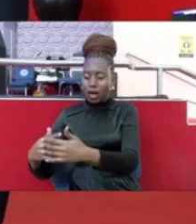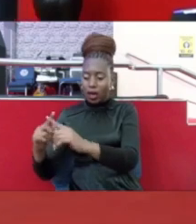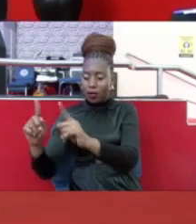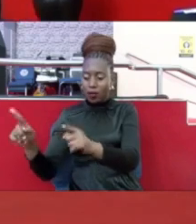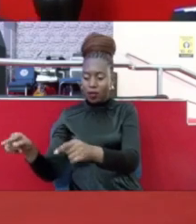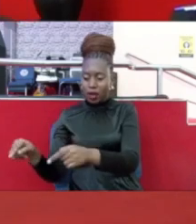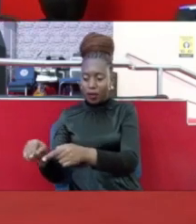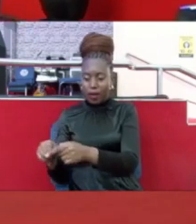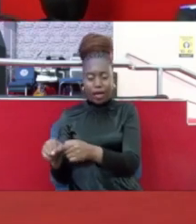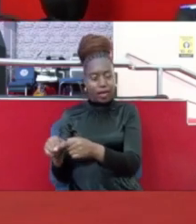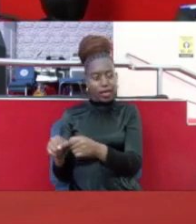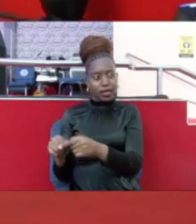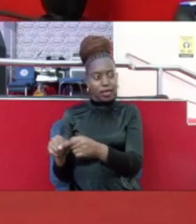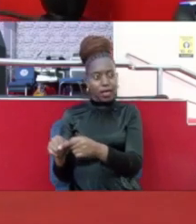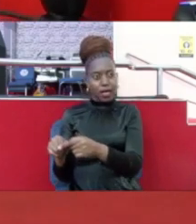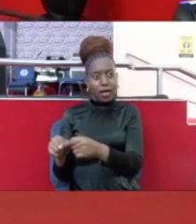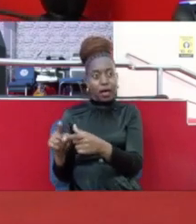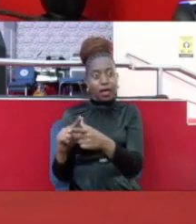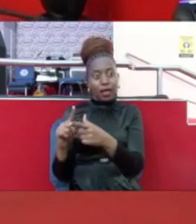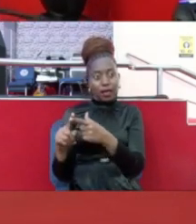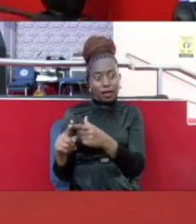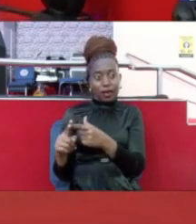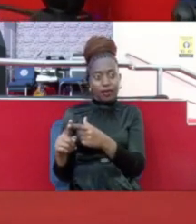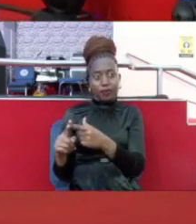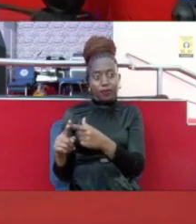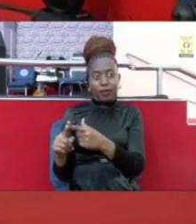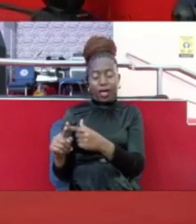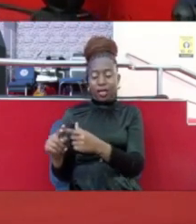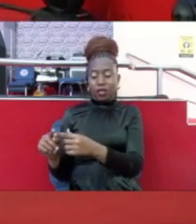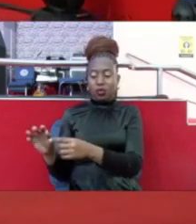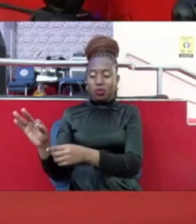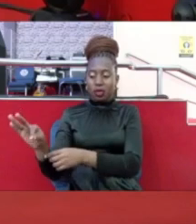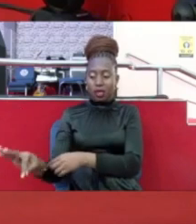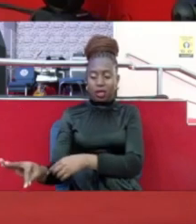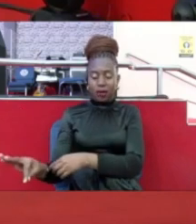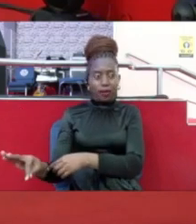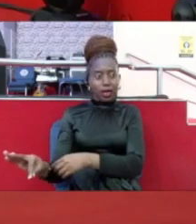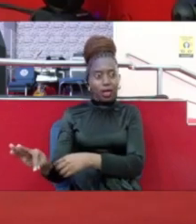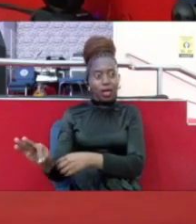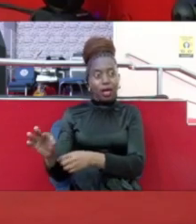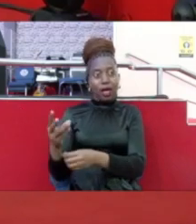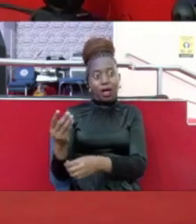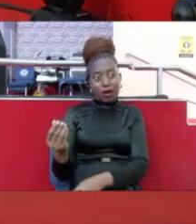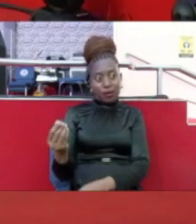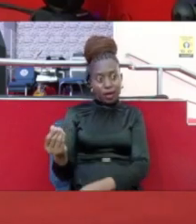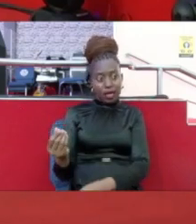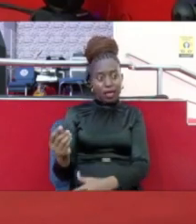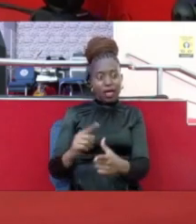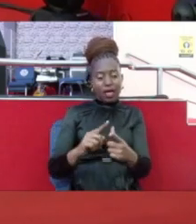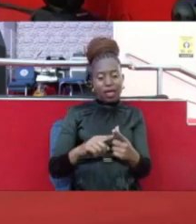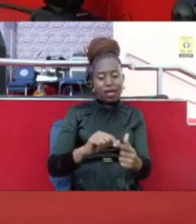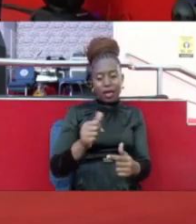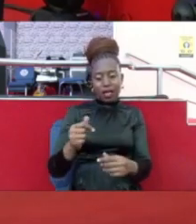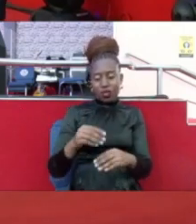church that were tithers, and they would put in much more than my grandmother ever had.